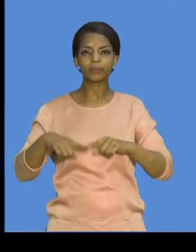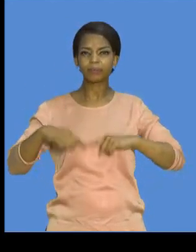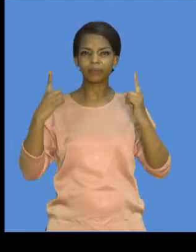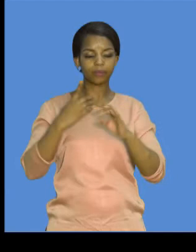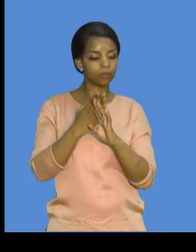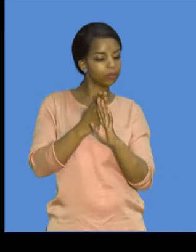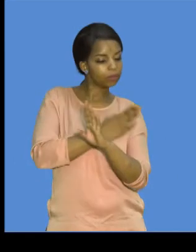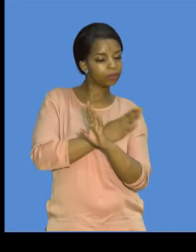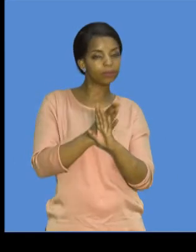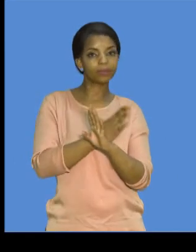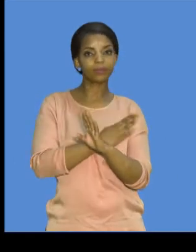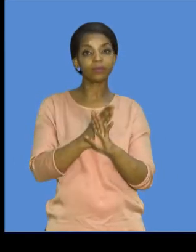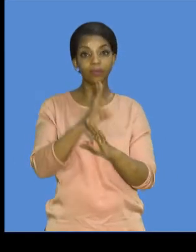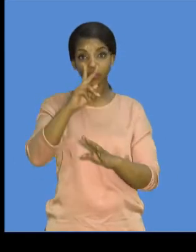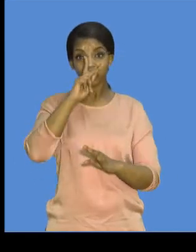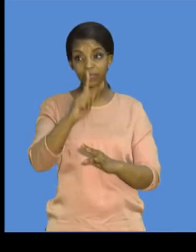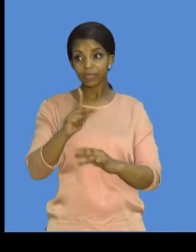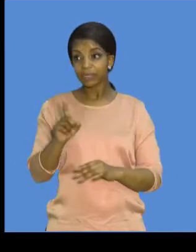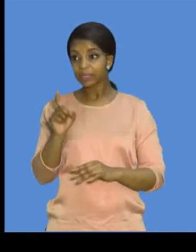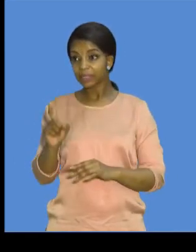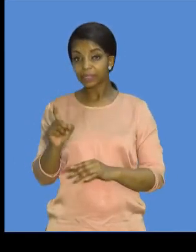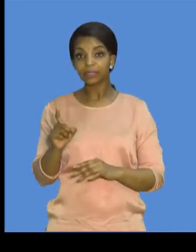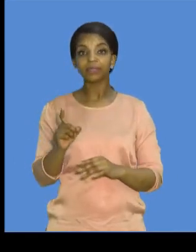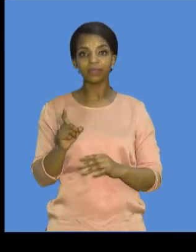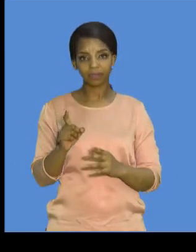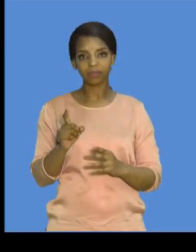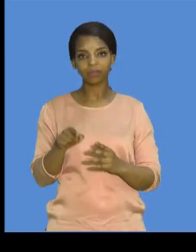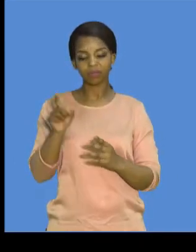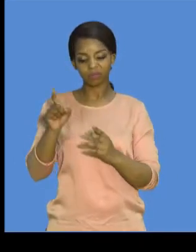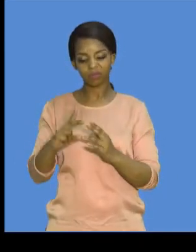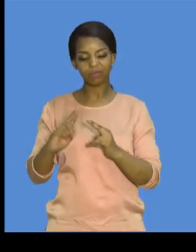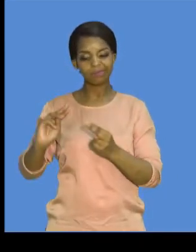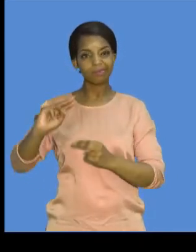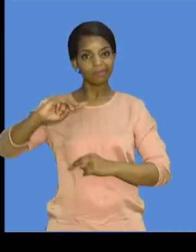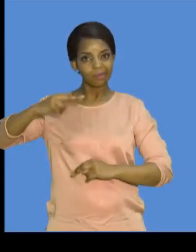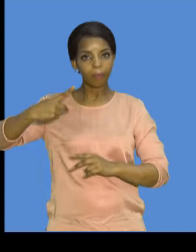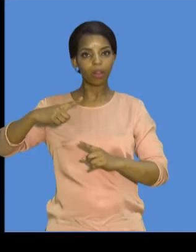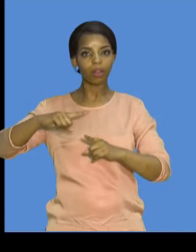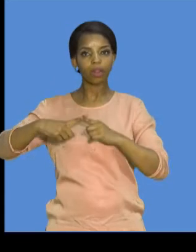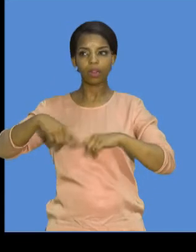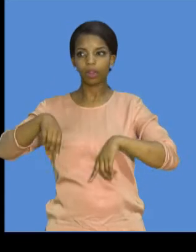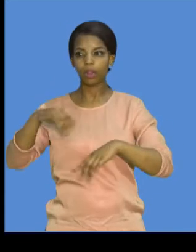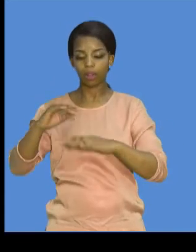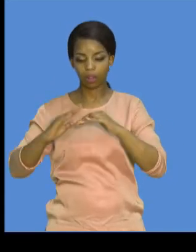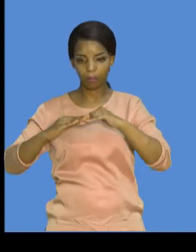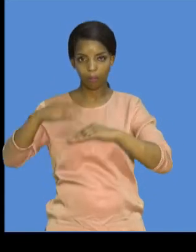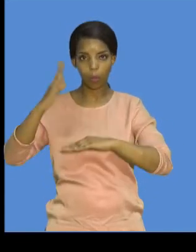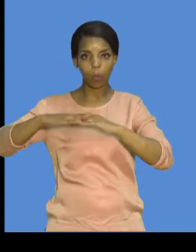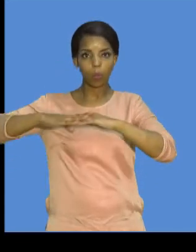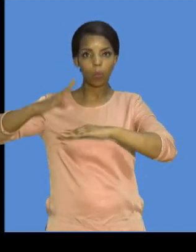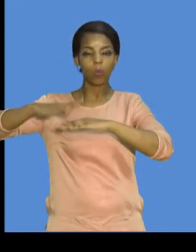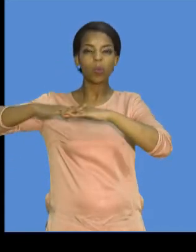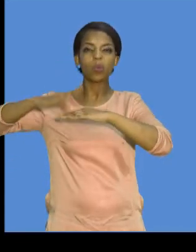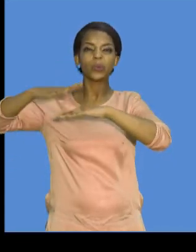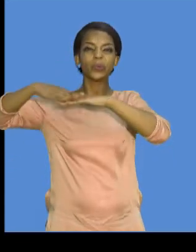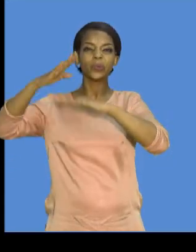can see it doubles in that region there. And also, as you are progressing, you can see it doubles there as well.